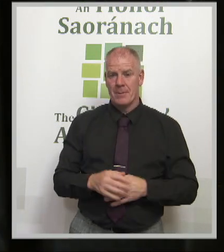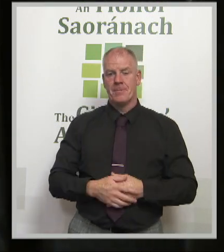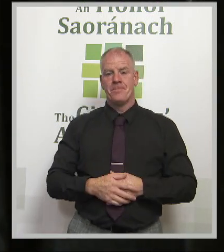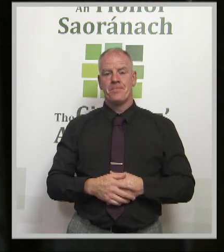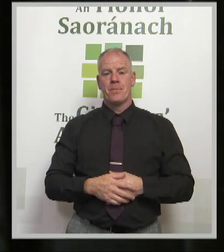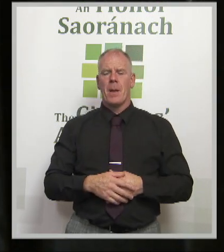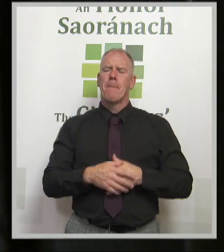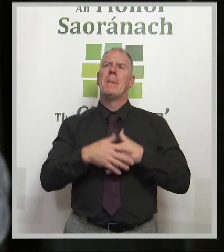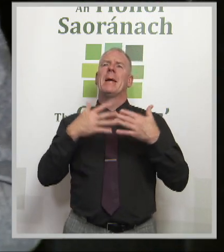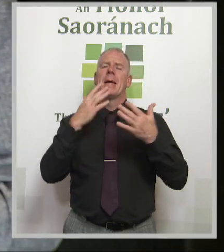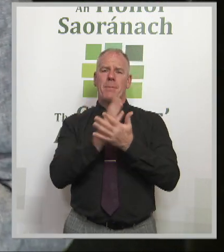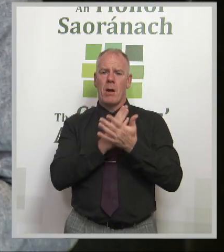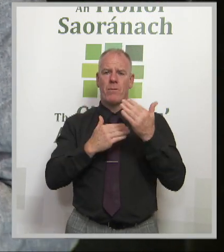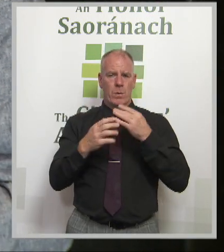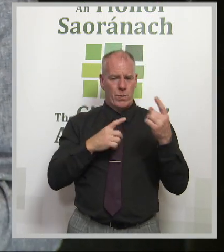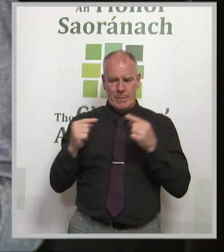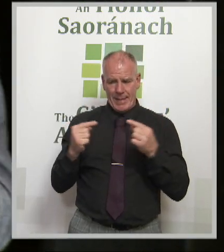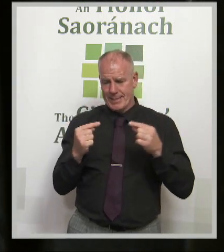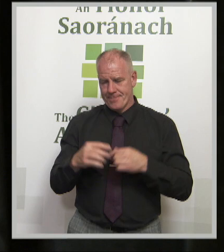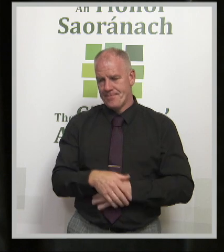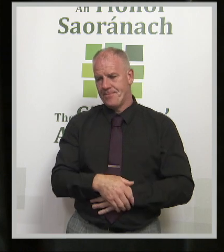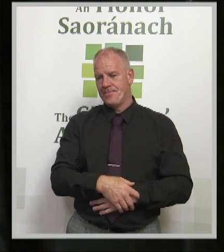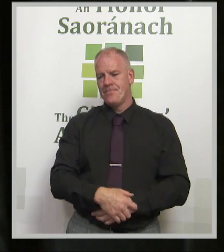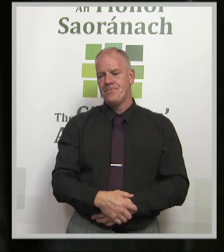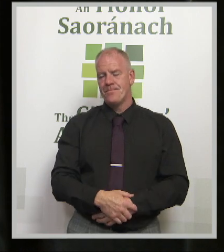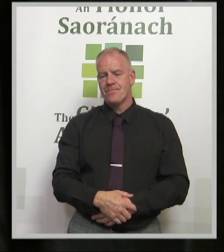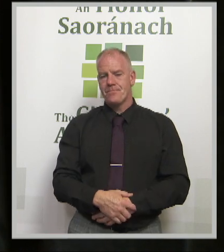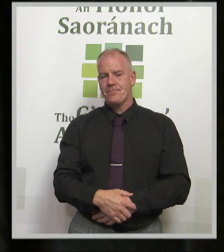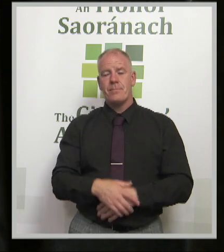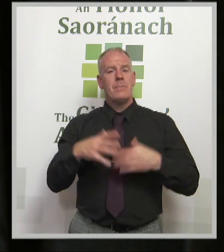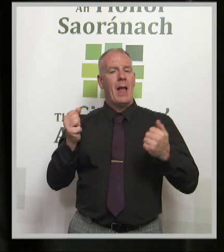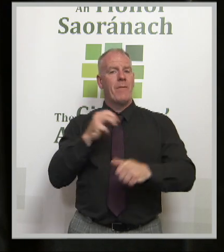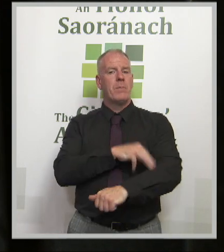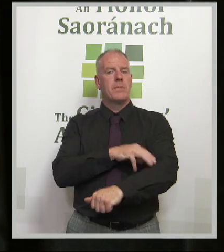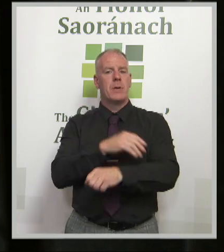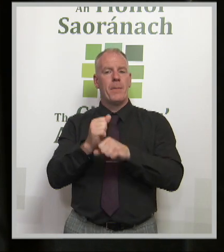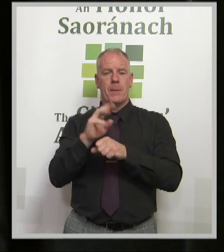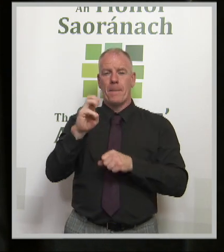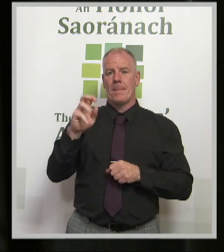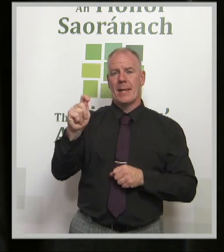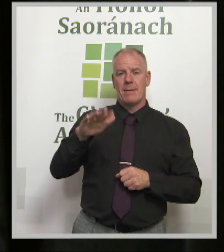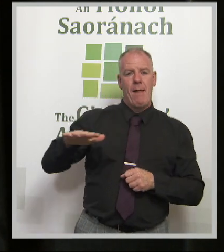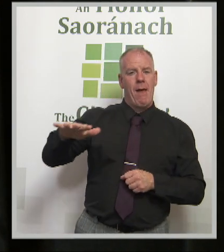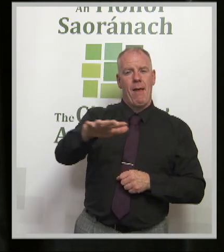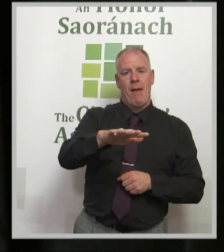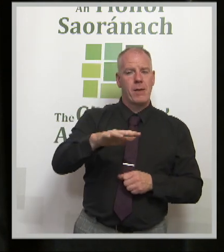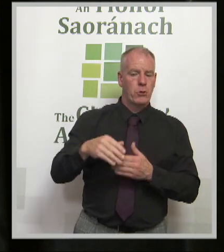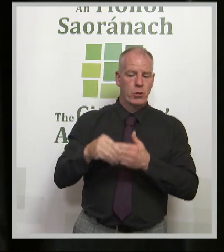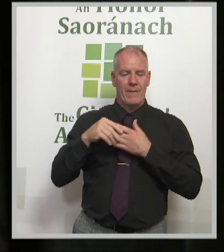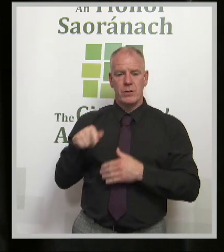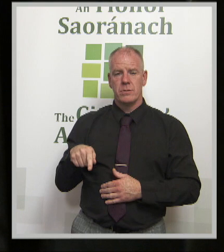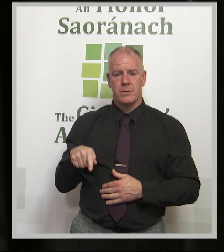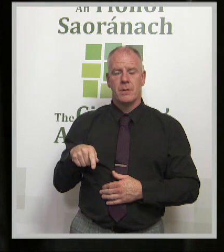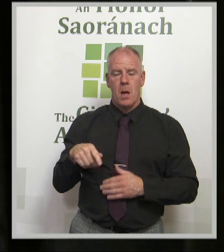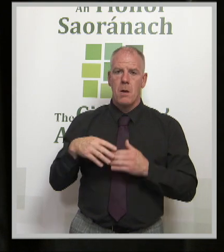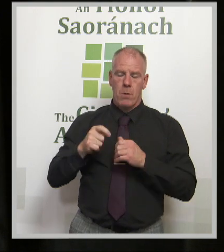that's fundamental in this debate. There are issues in relation to peatland conservation. That's been